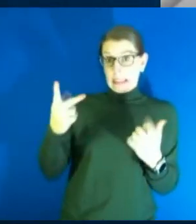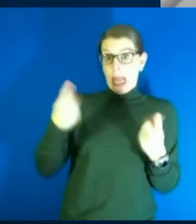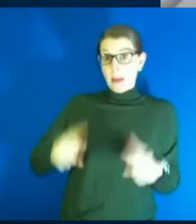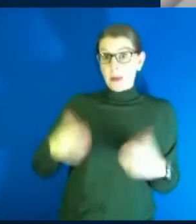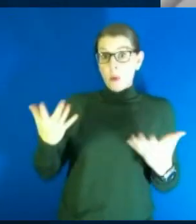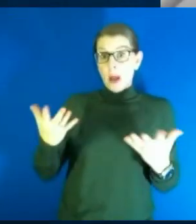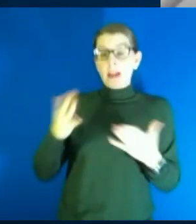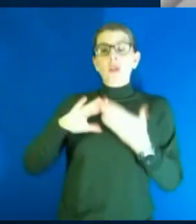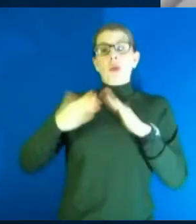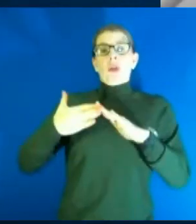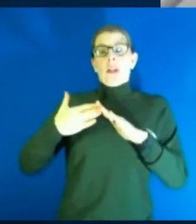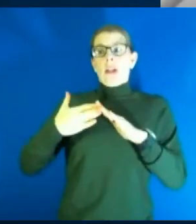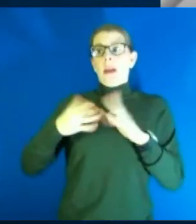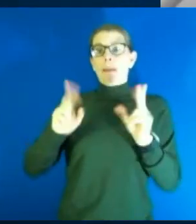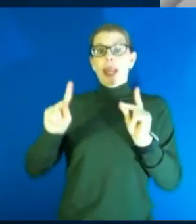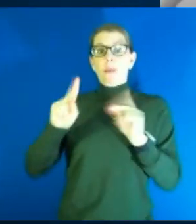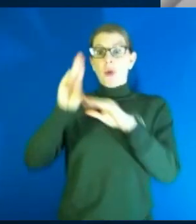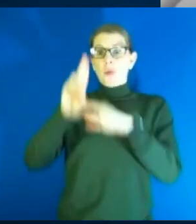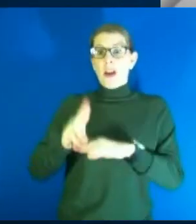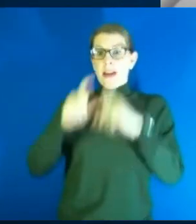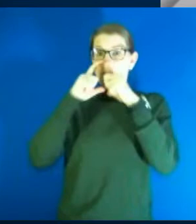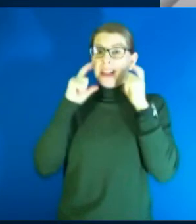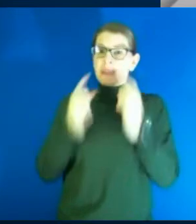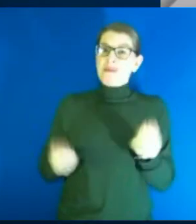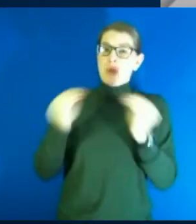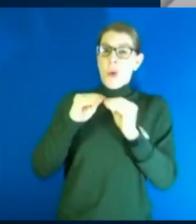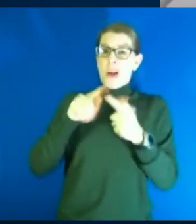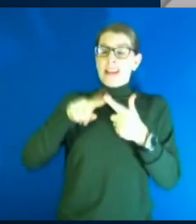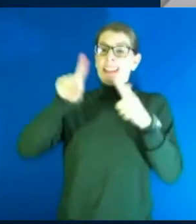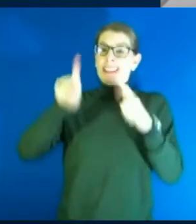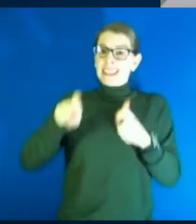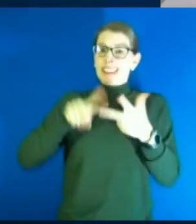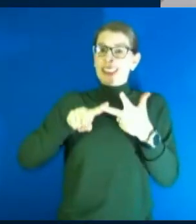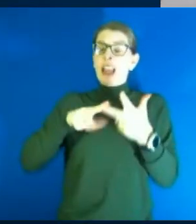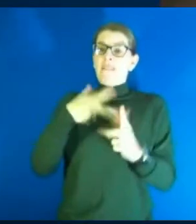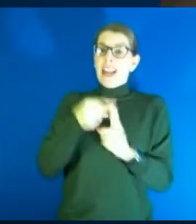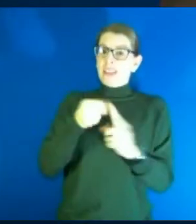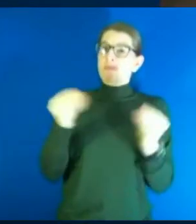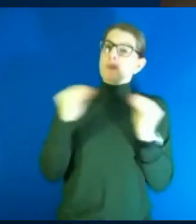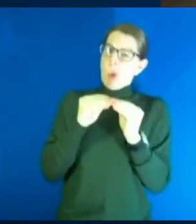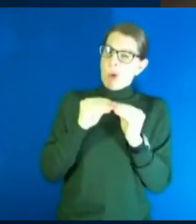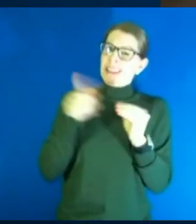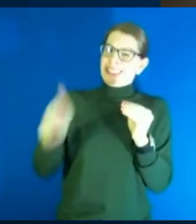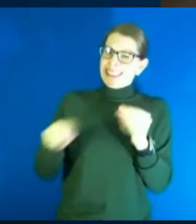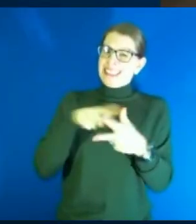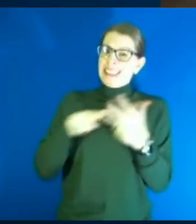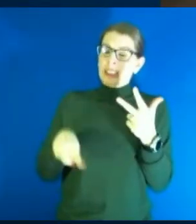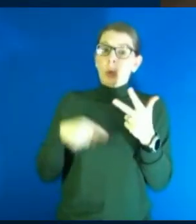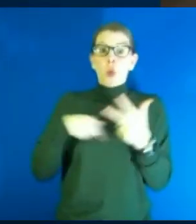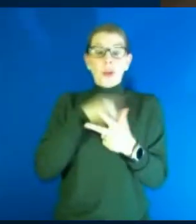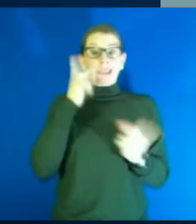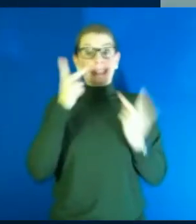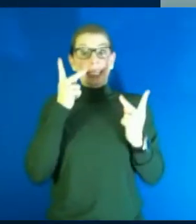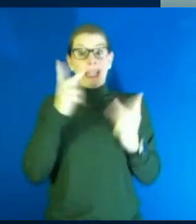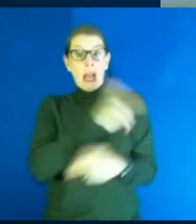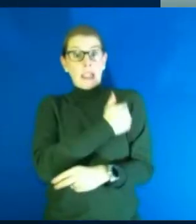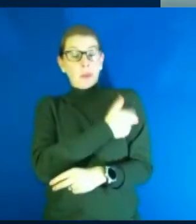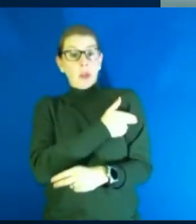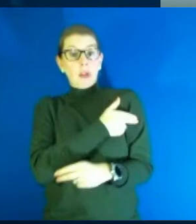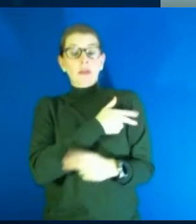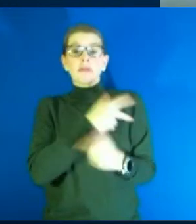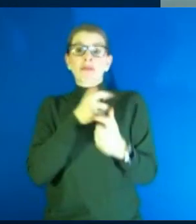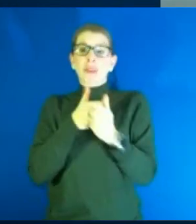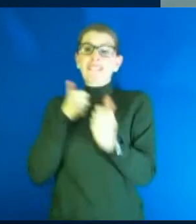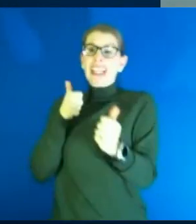an increase of masking, testing, and vaccinations, because what we're seeing is largely preventable if